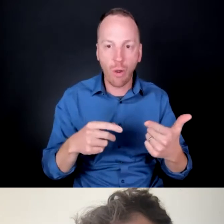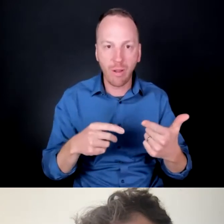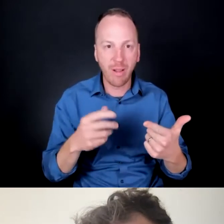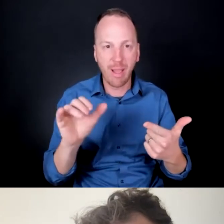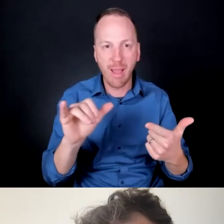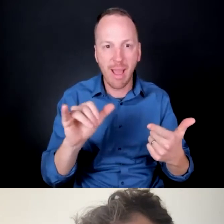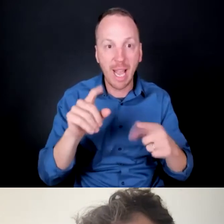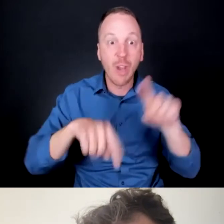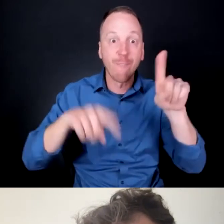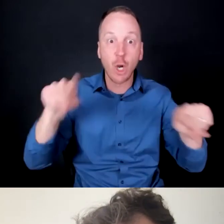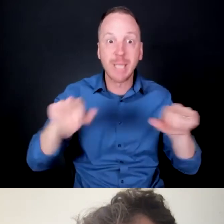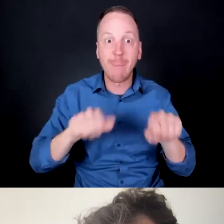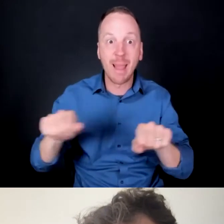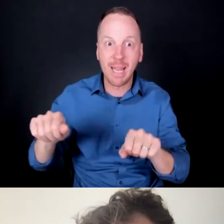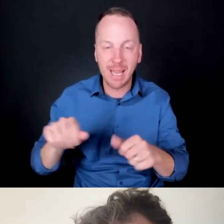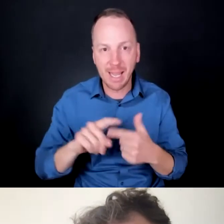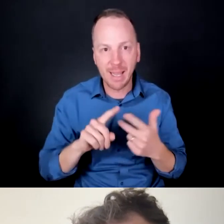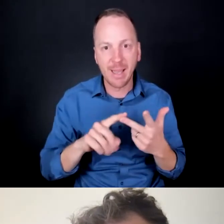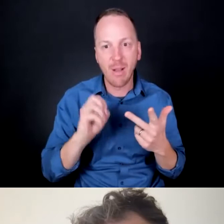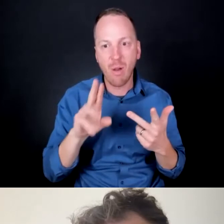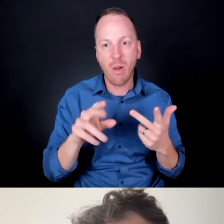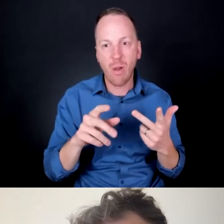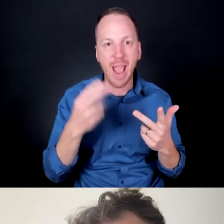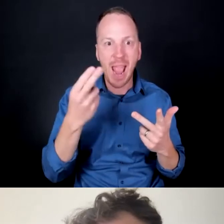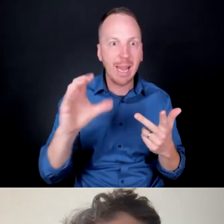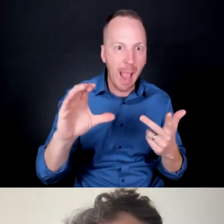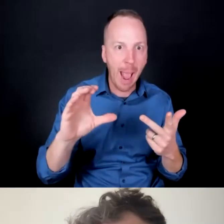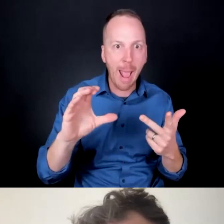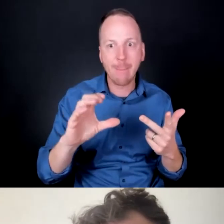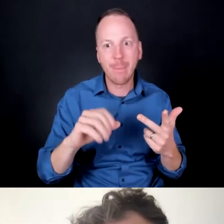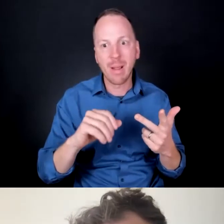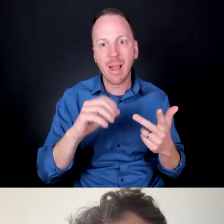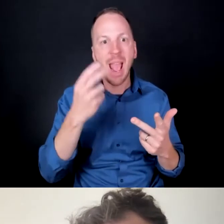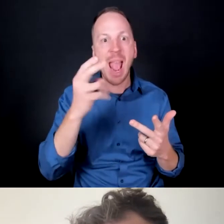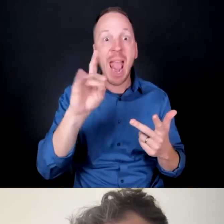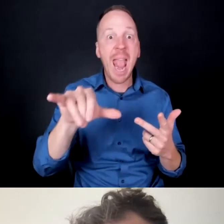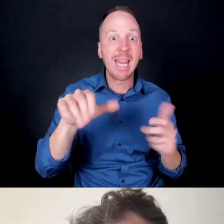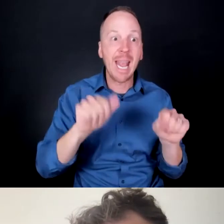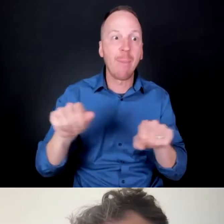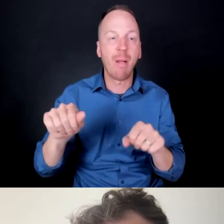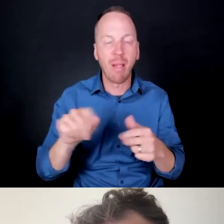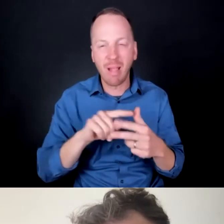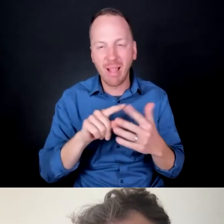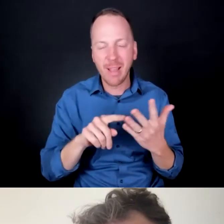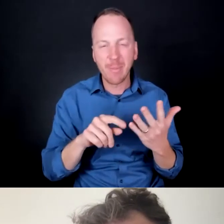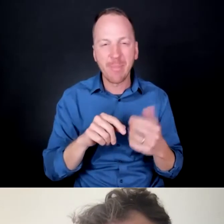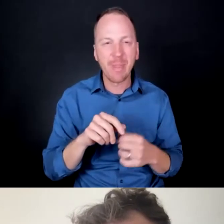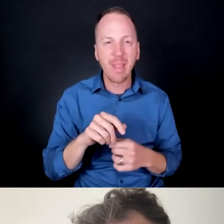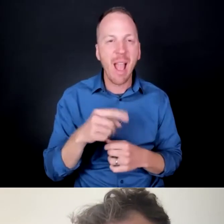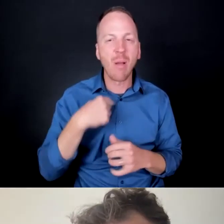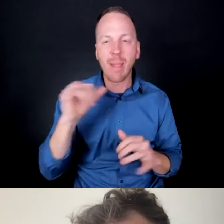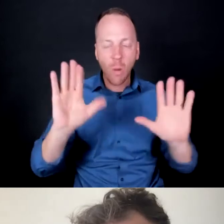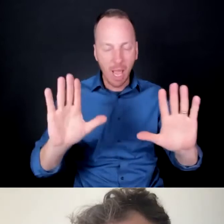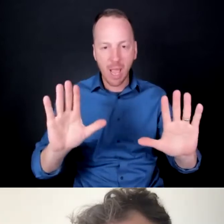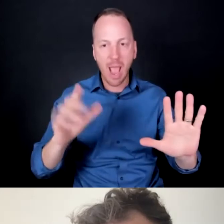like diverse ability or handicapped or handicap capable. So then I was like,